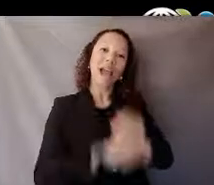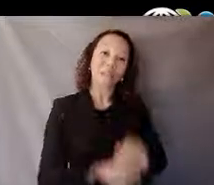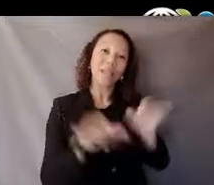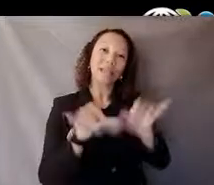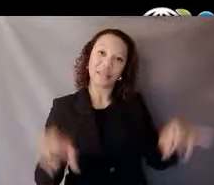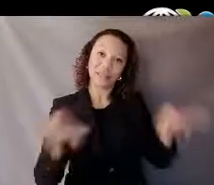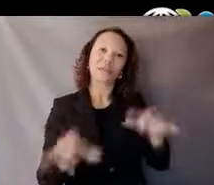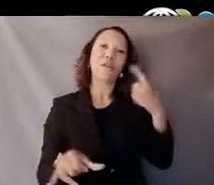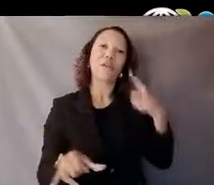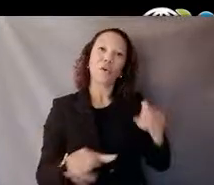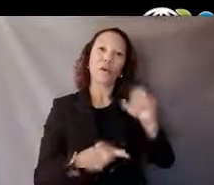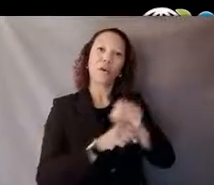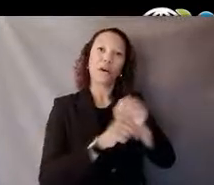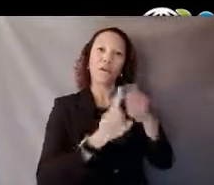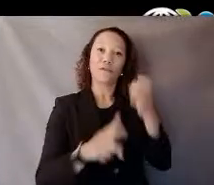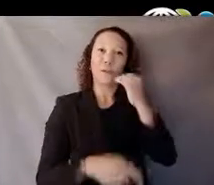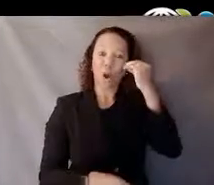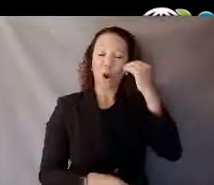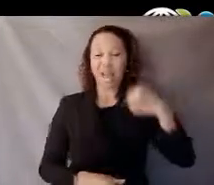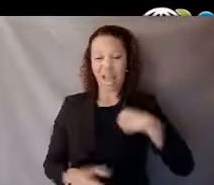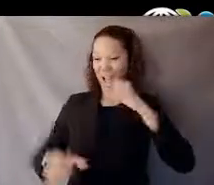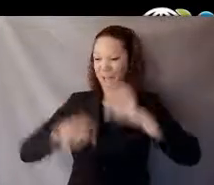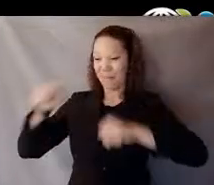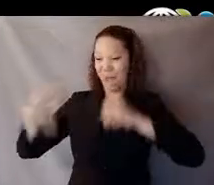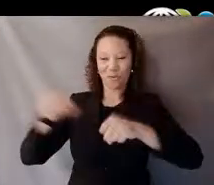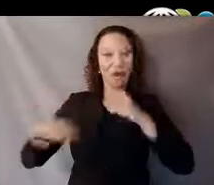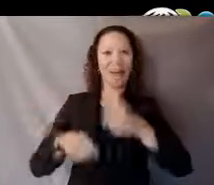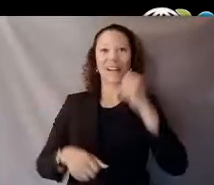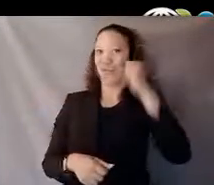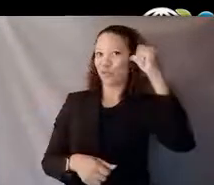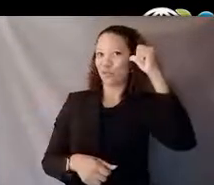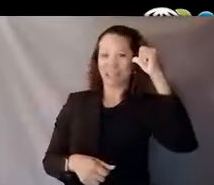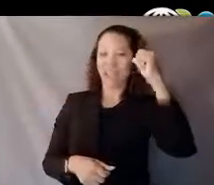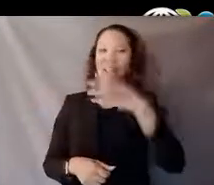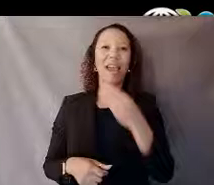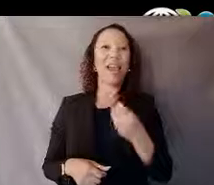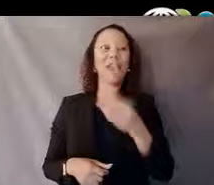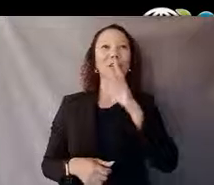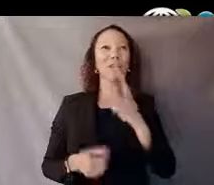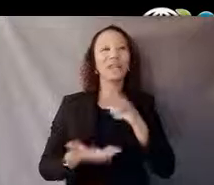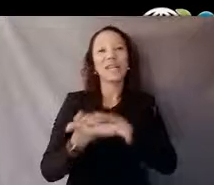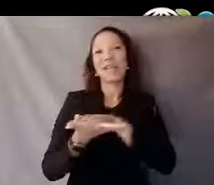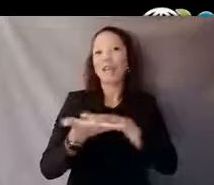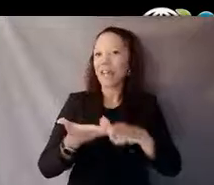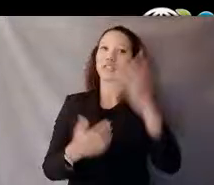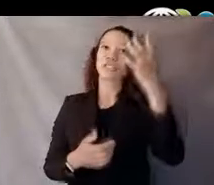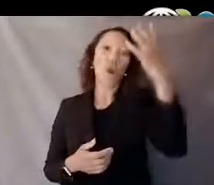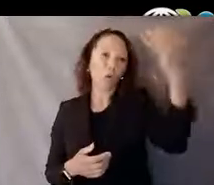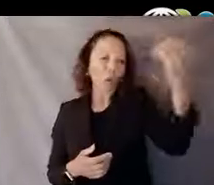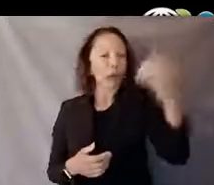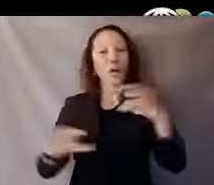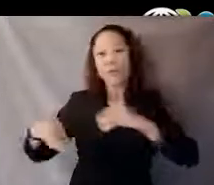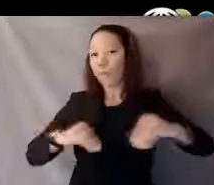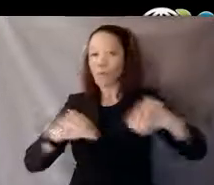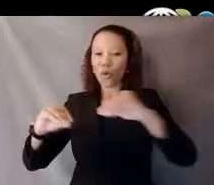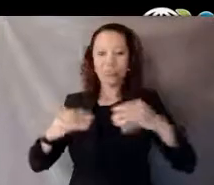really important. I went for a bike ride yesterday after work, and it was so just refreshing just to be able to get out, move my body a